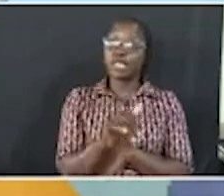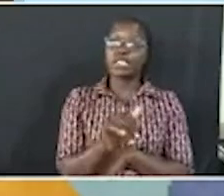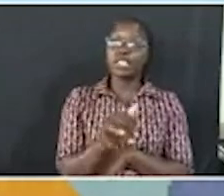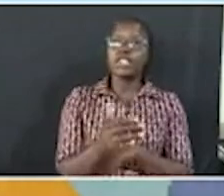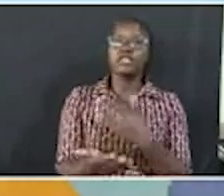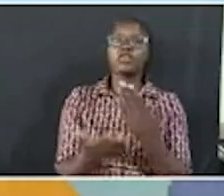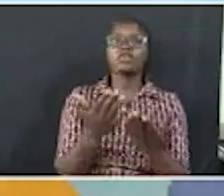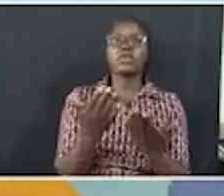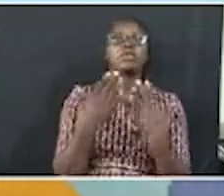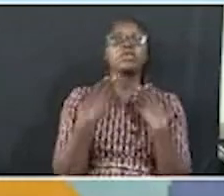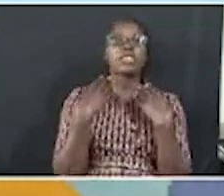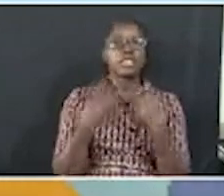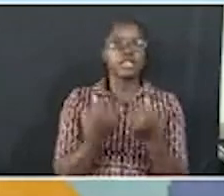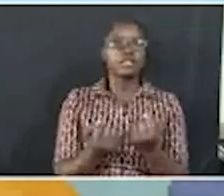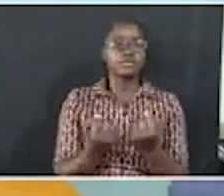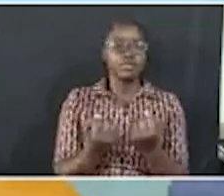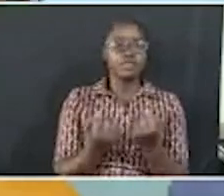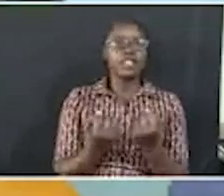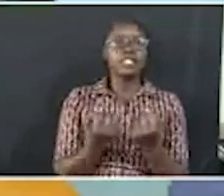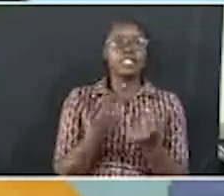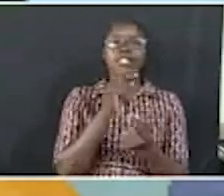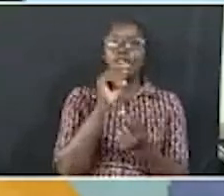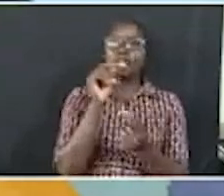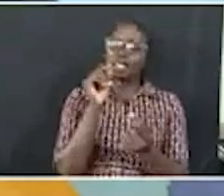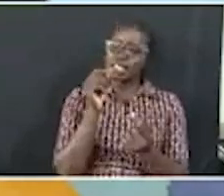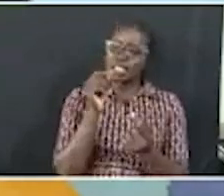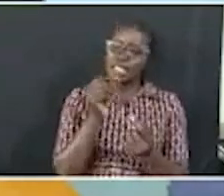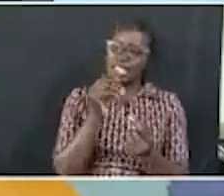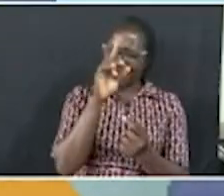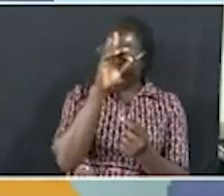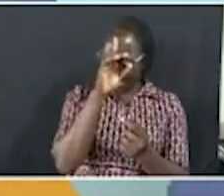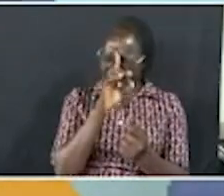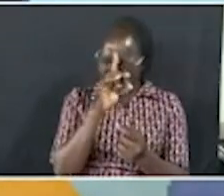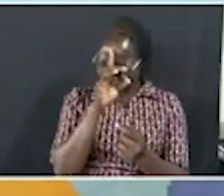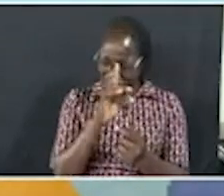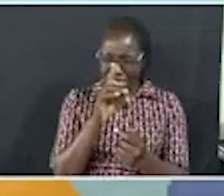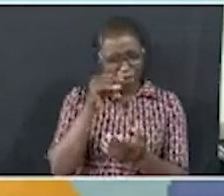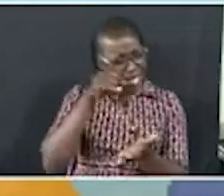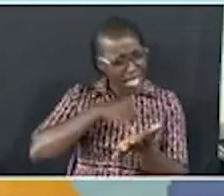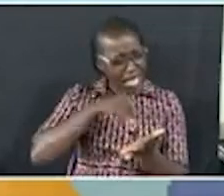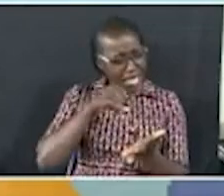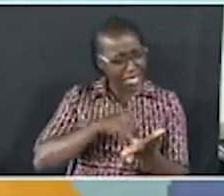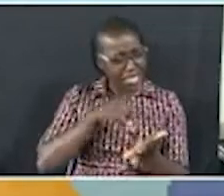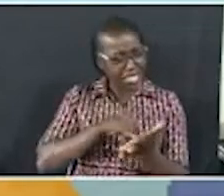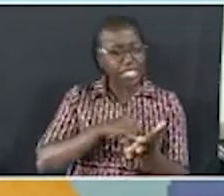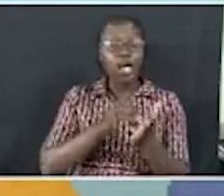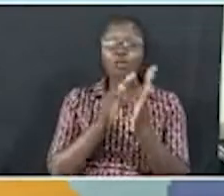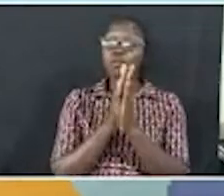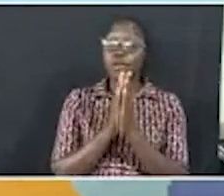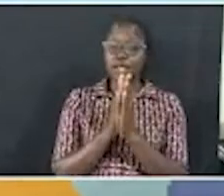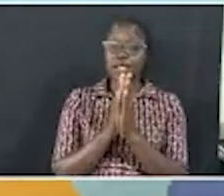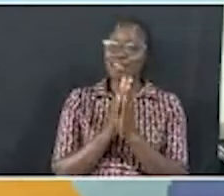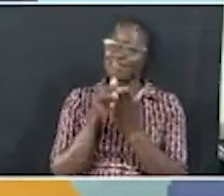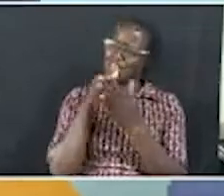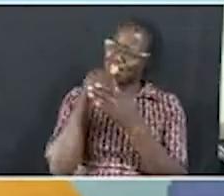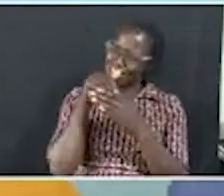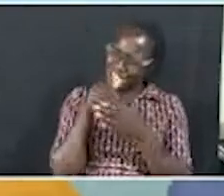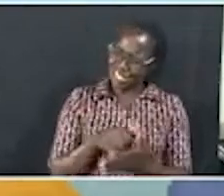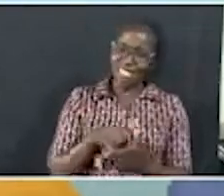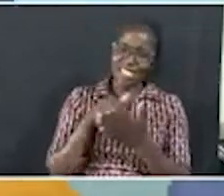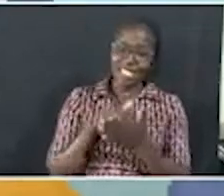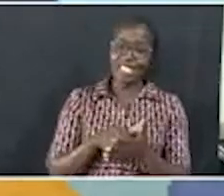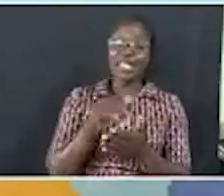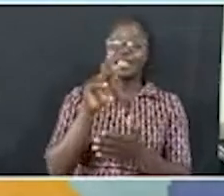that you may be healed. The earnest prayer. Take note of the word earnest. In